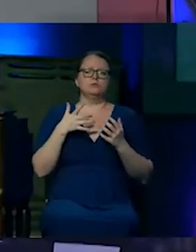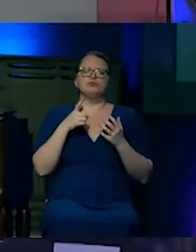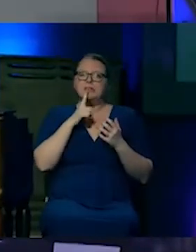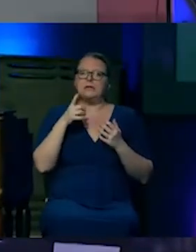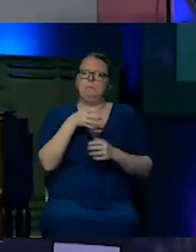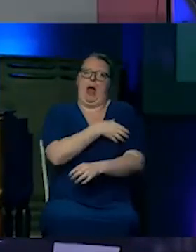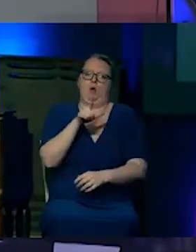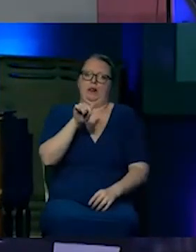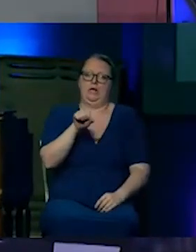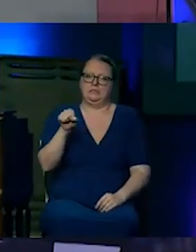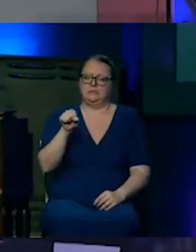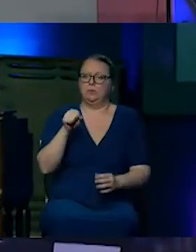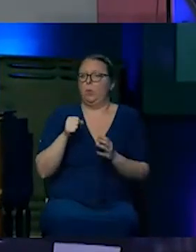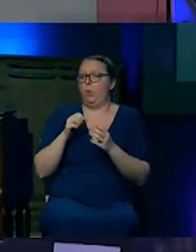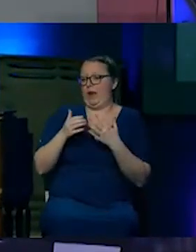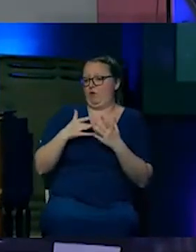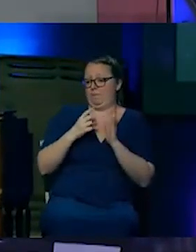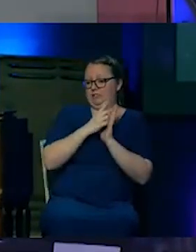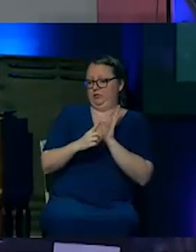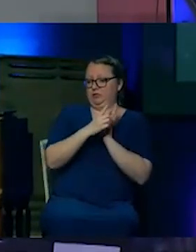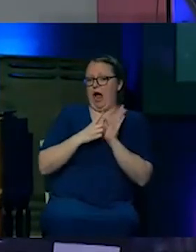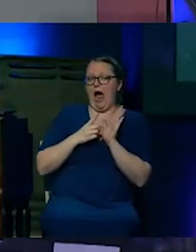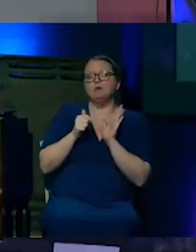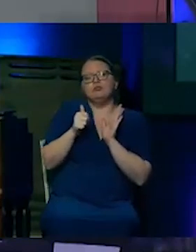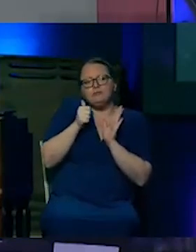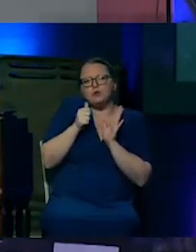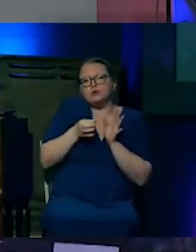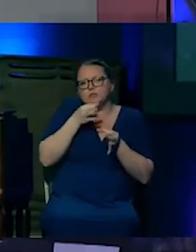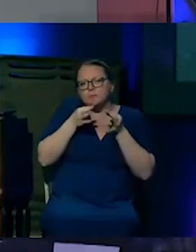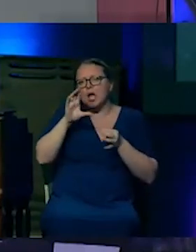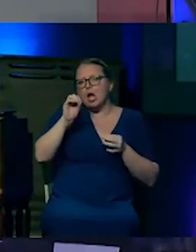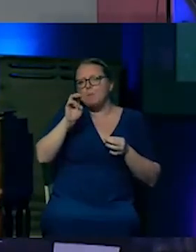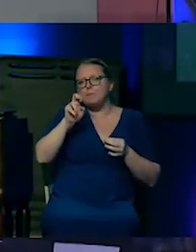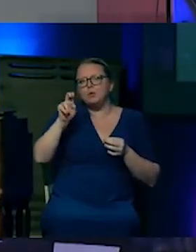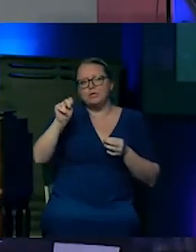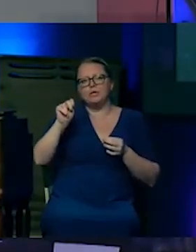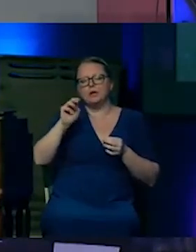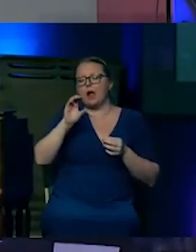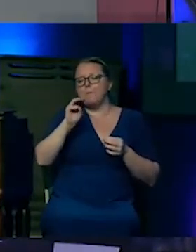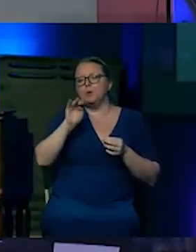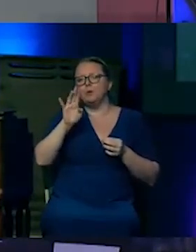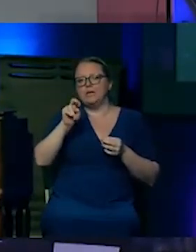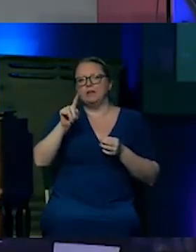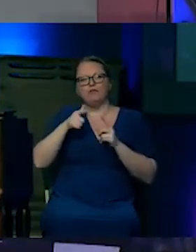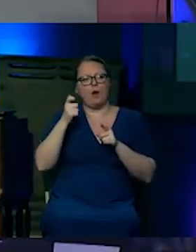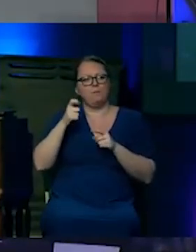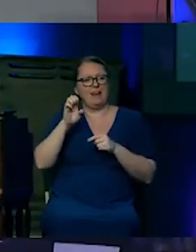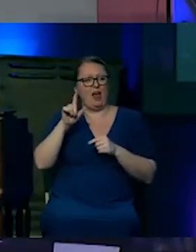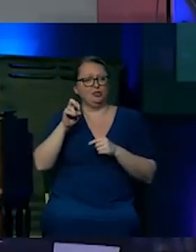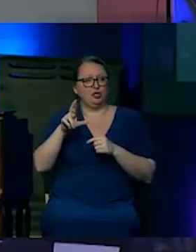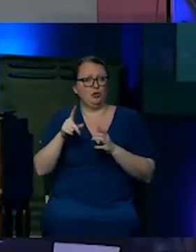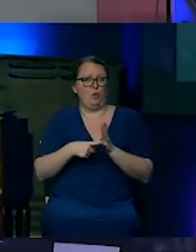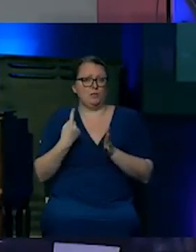powerless. Like, when I've been discriminated, I was refused communion at my church by an elder once. And he was in the